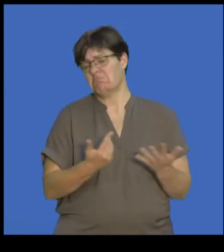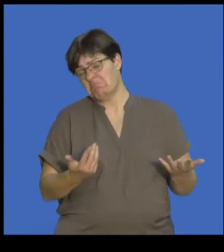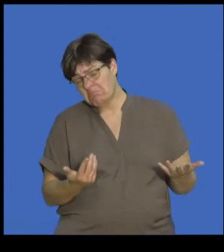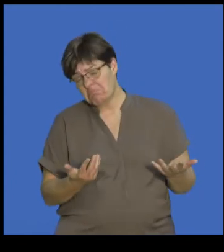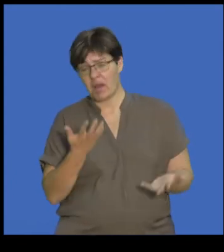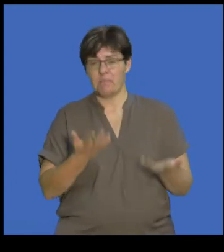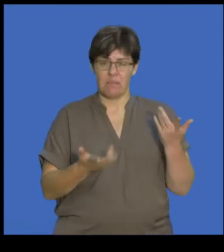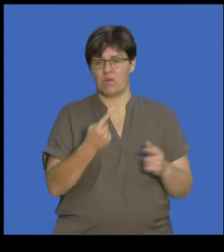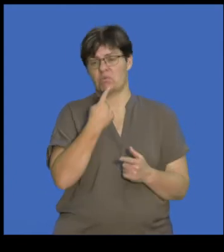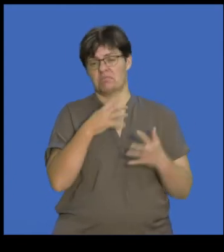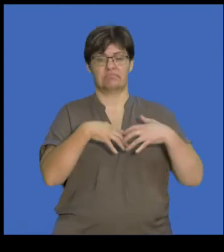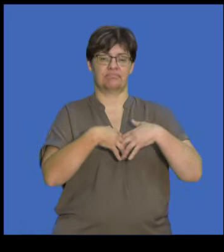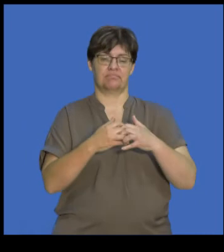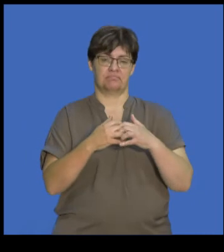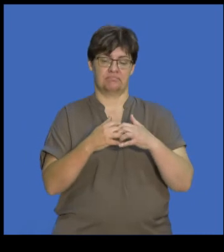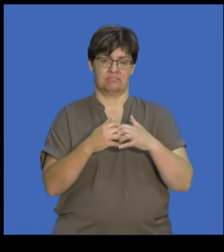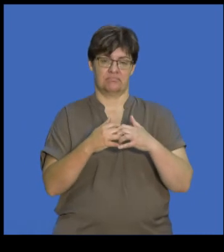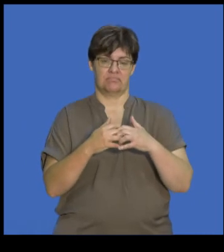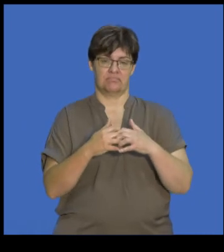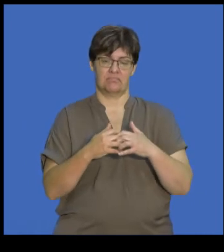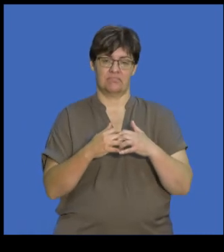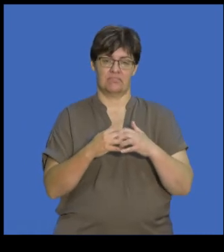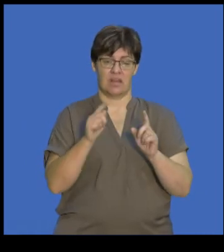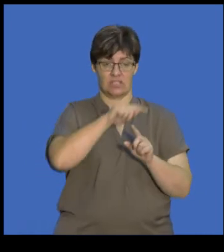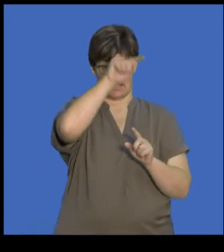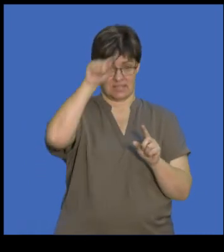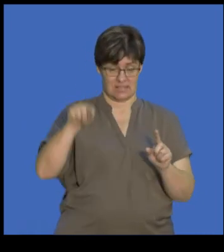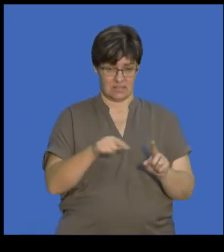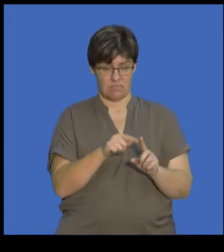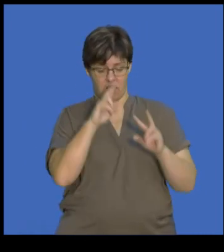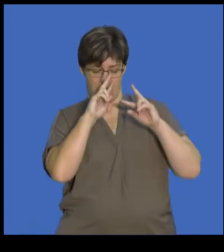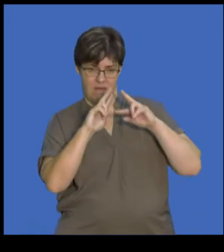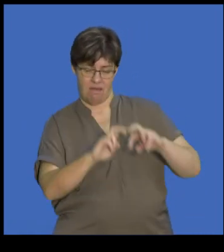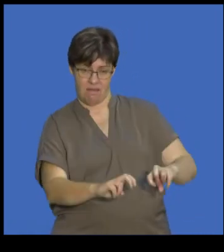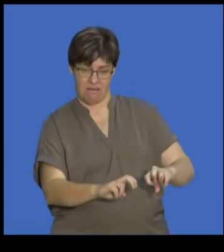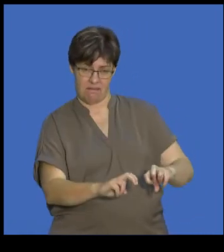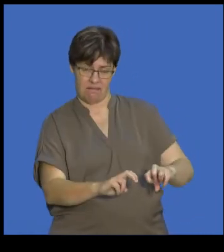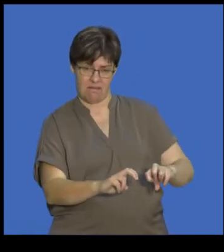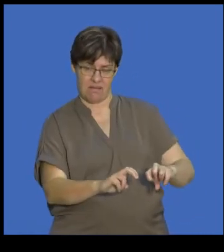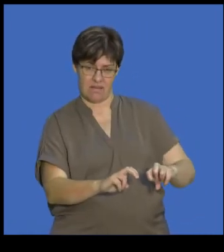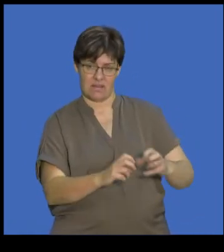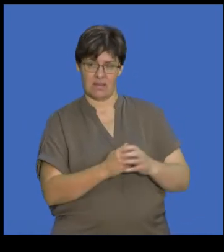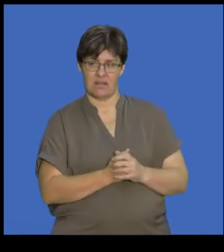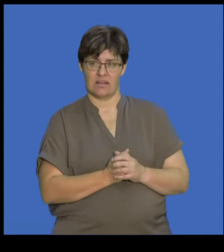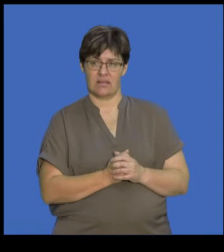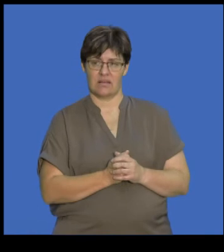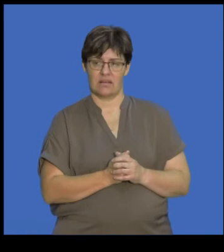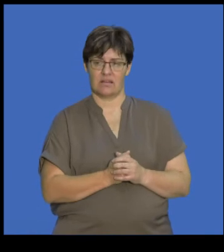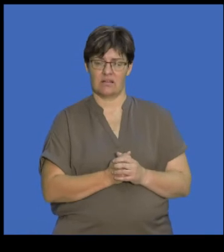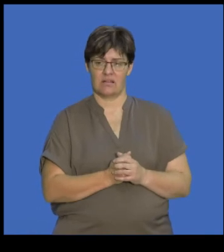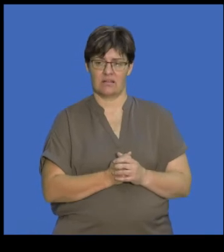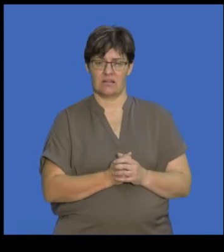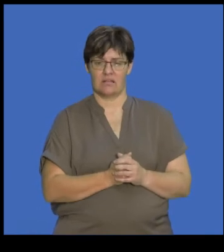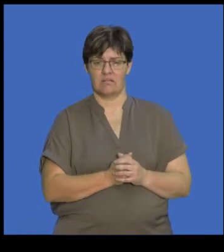we were to set up that circuit, okay, and try and investigate, the amount of put the